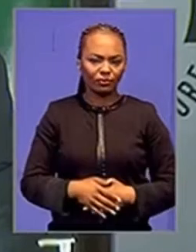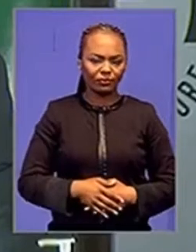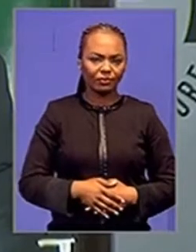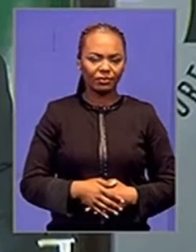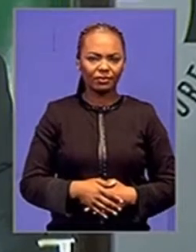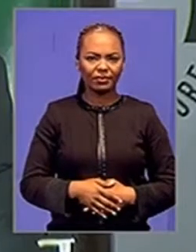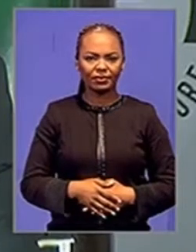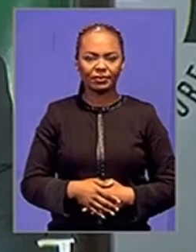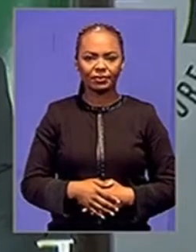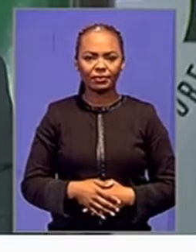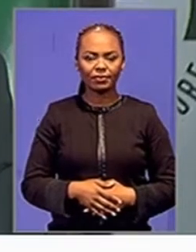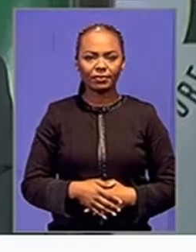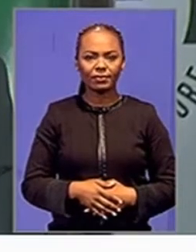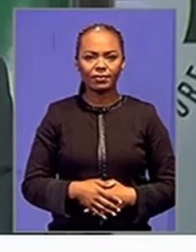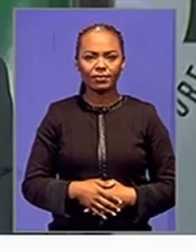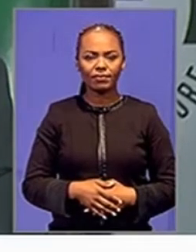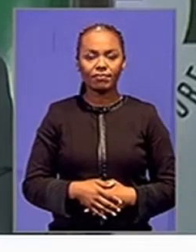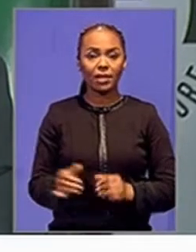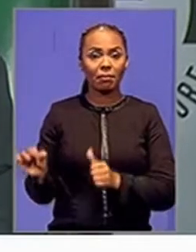we return to the hearing